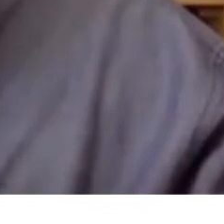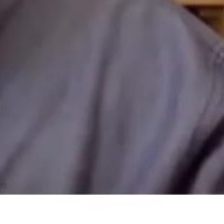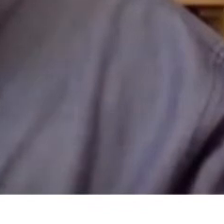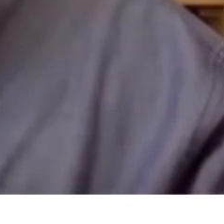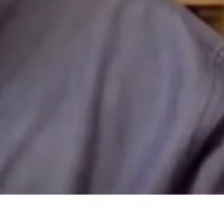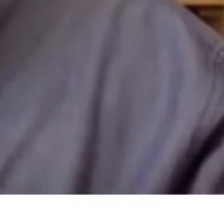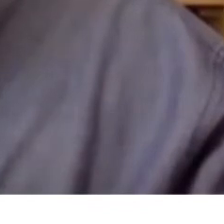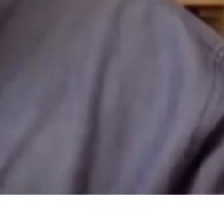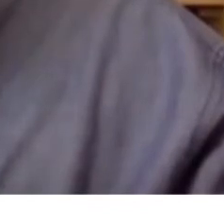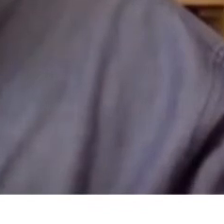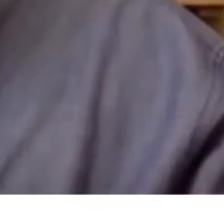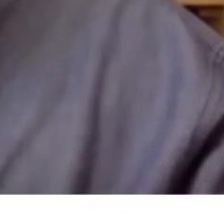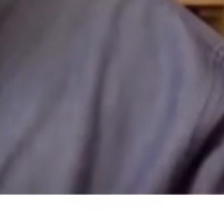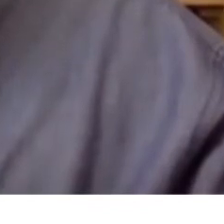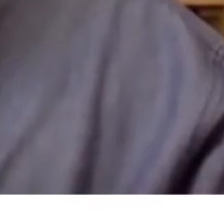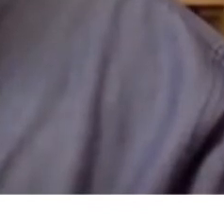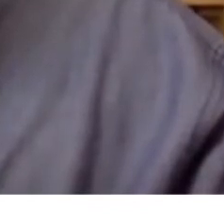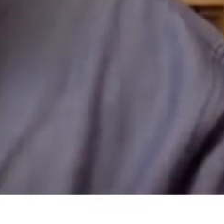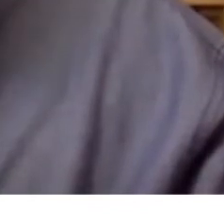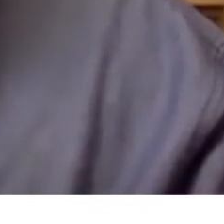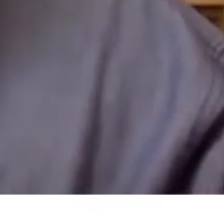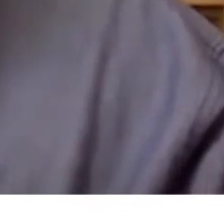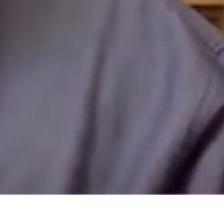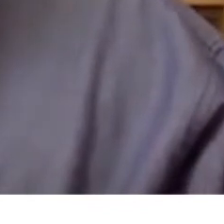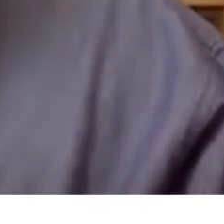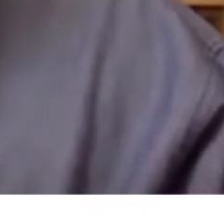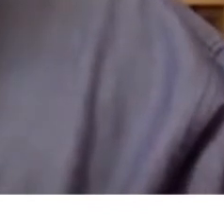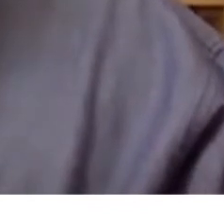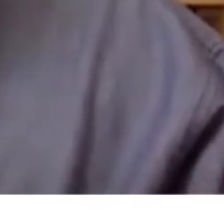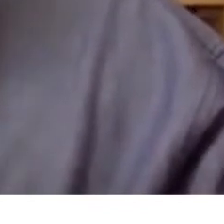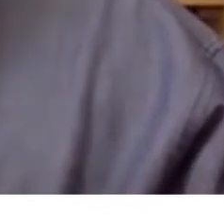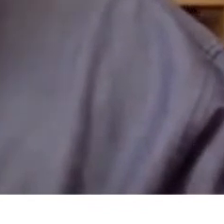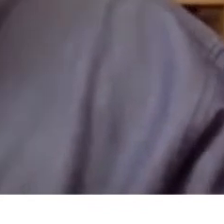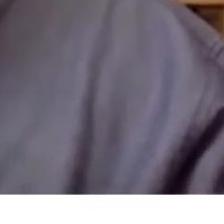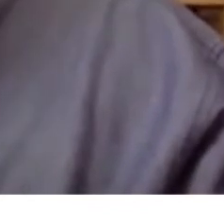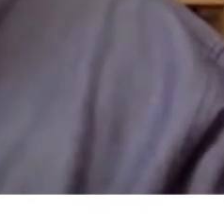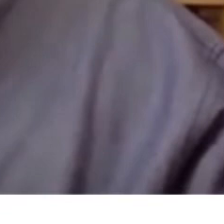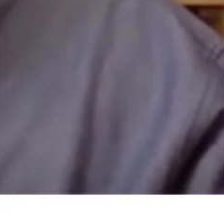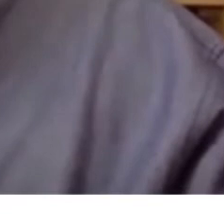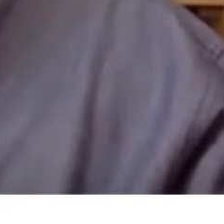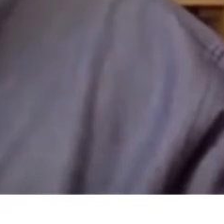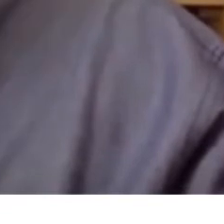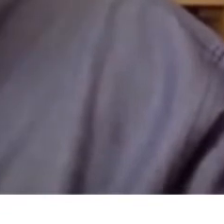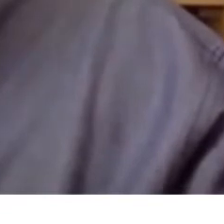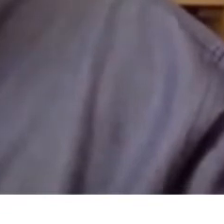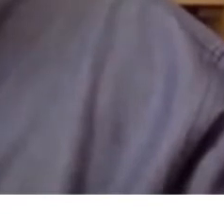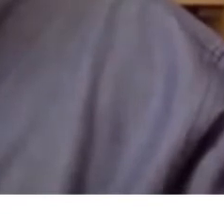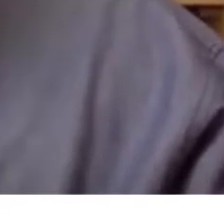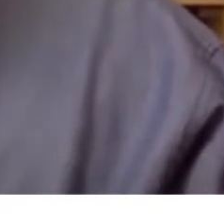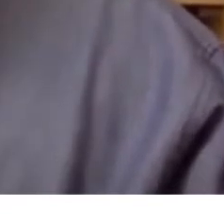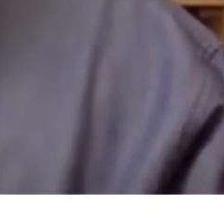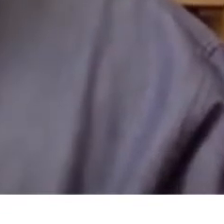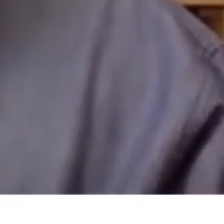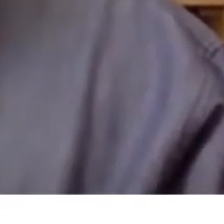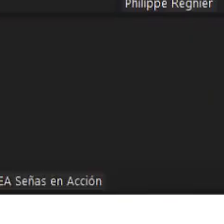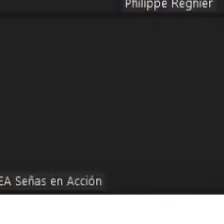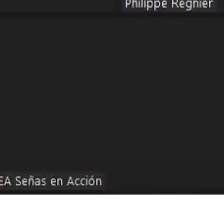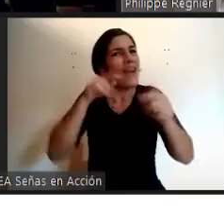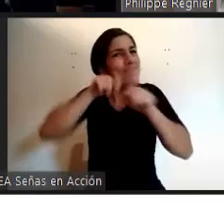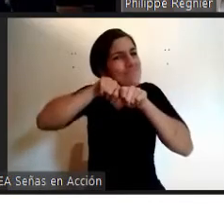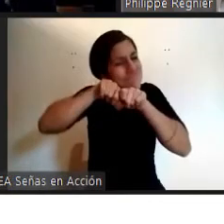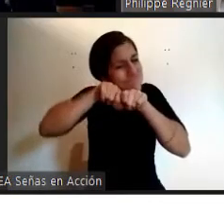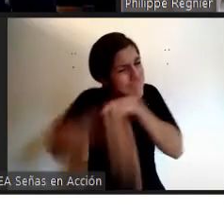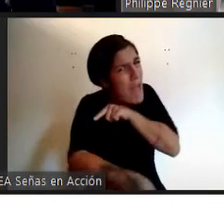should thank you for having in front of me something that I find necessary. It is necessary to dispel